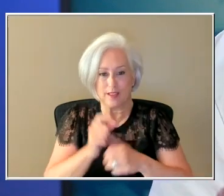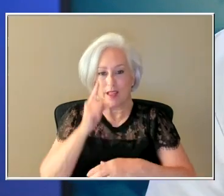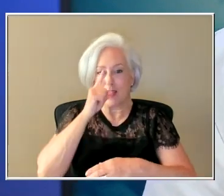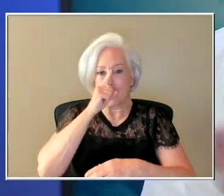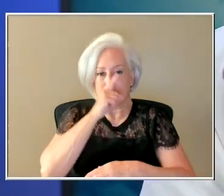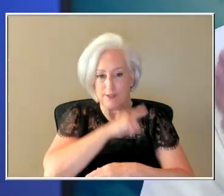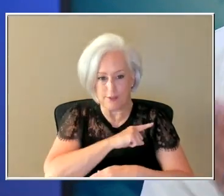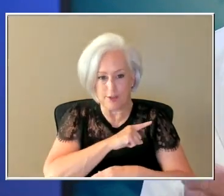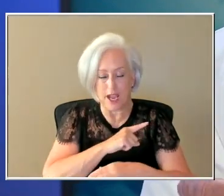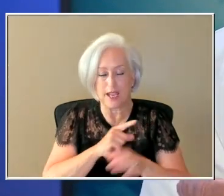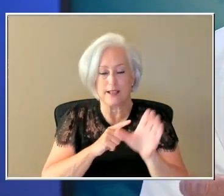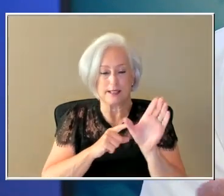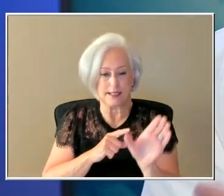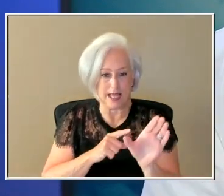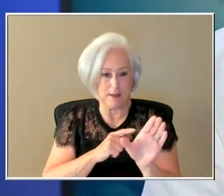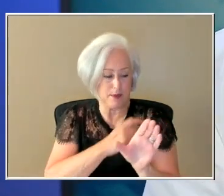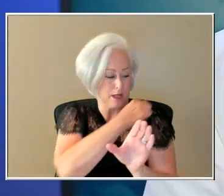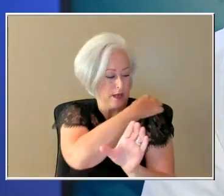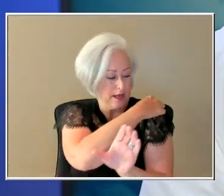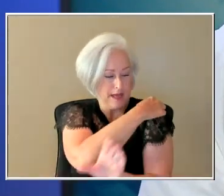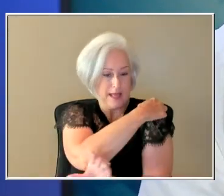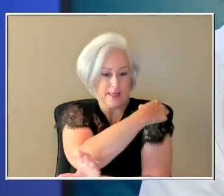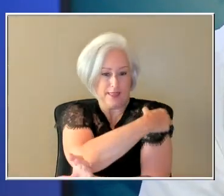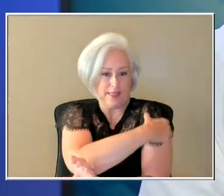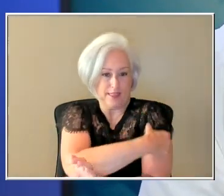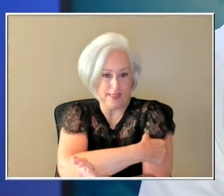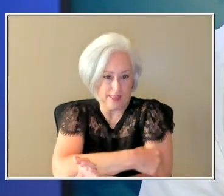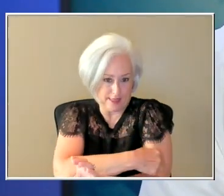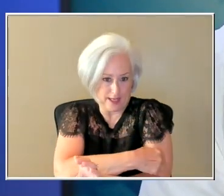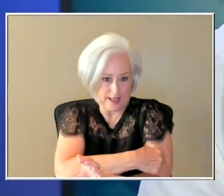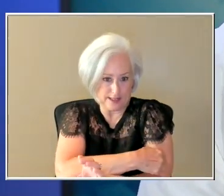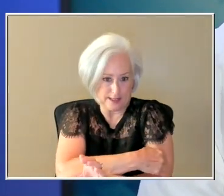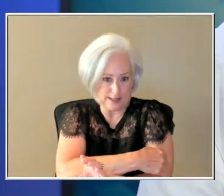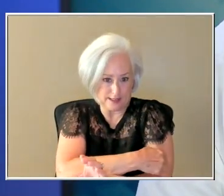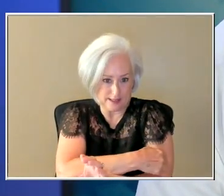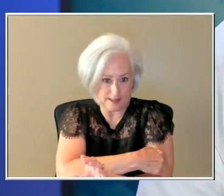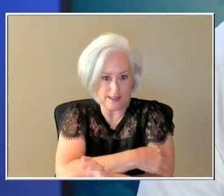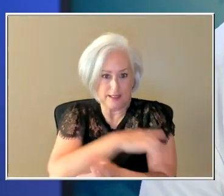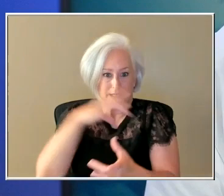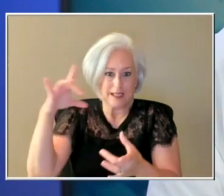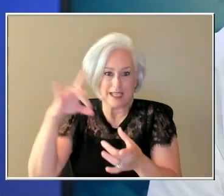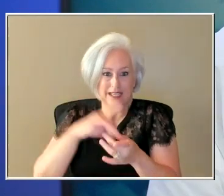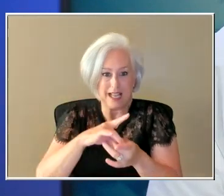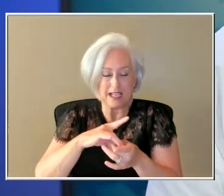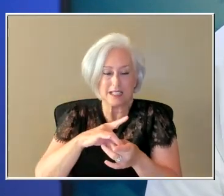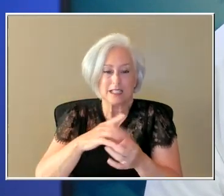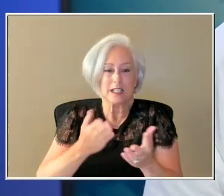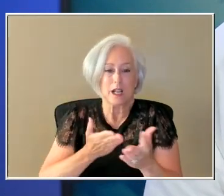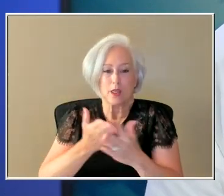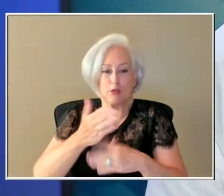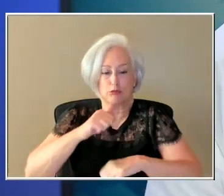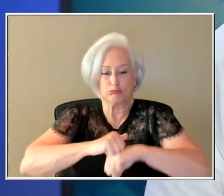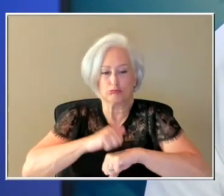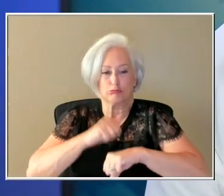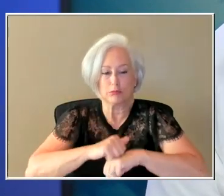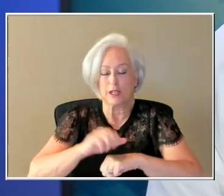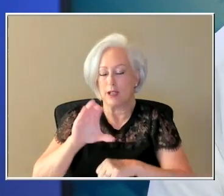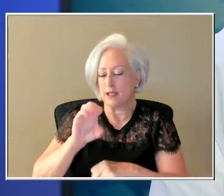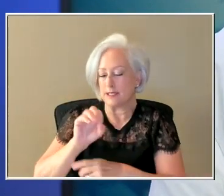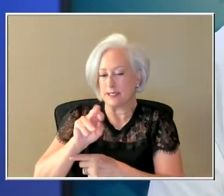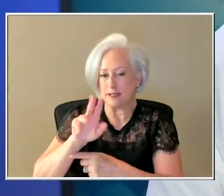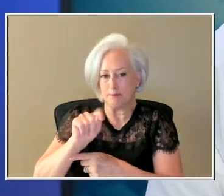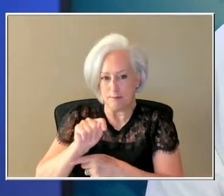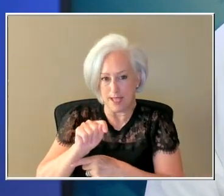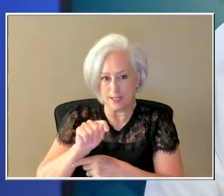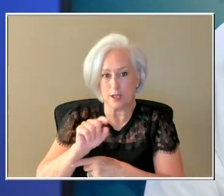arm, is attached into the arm either through cement or what we call porous ingrowth, which is a coating that we put on the prosthesis